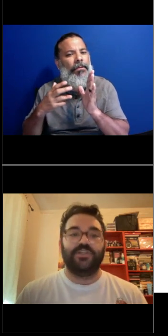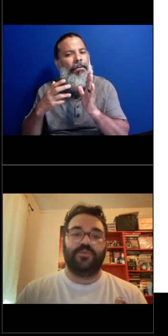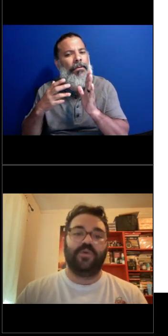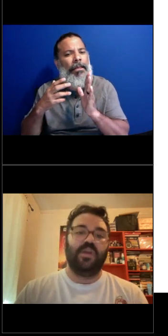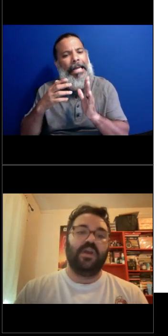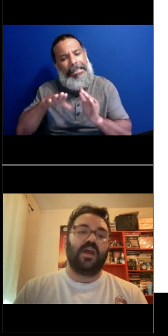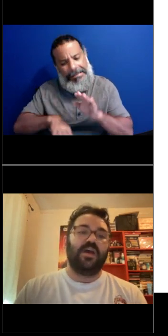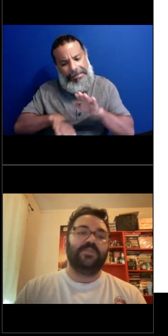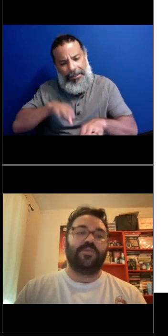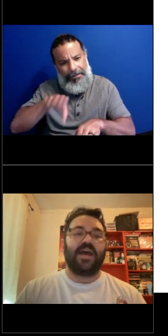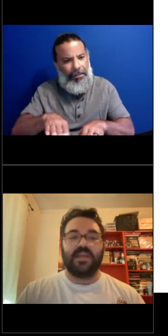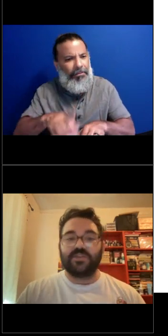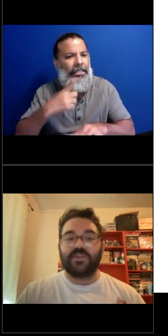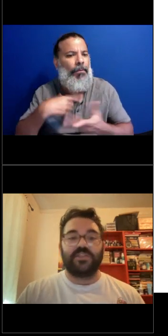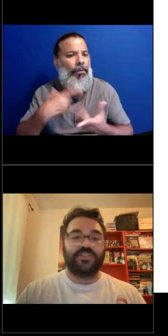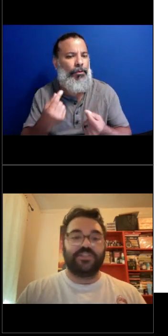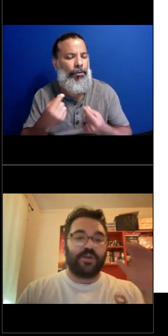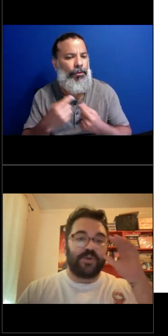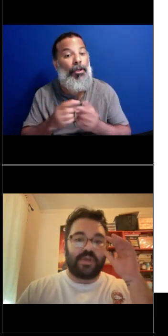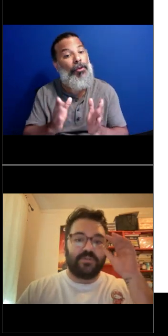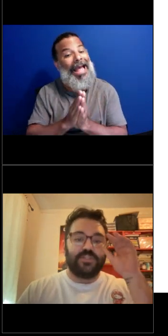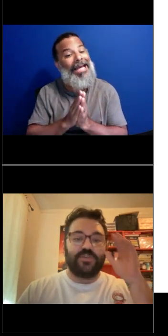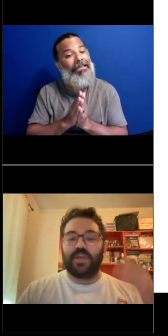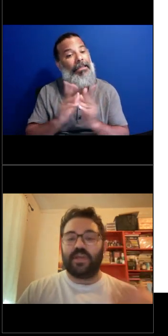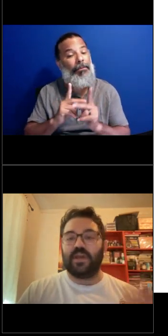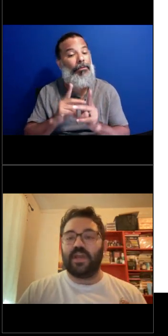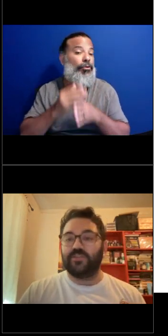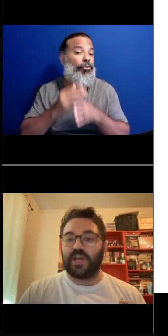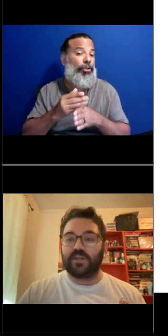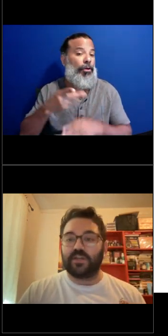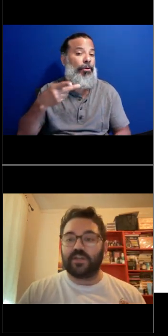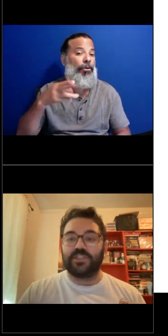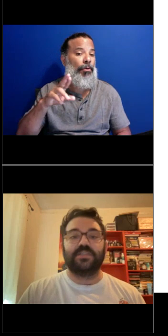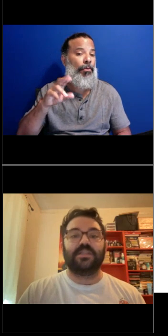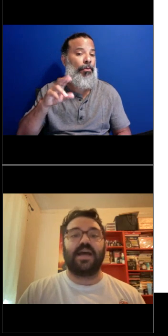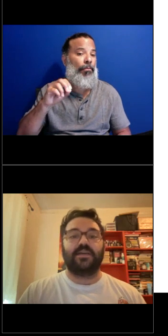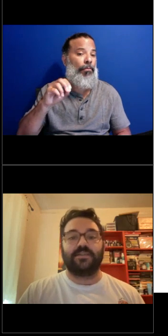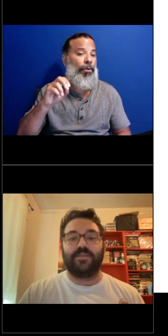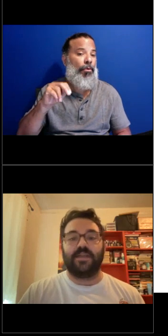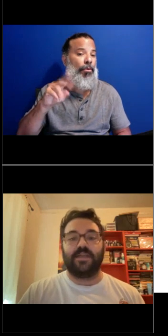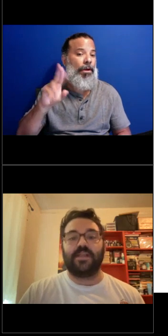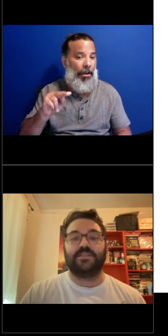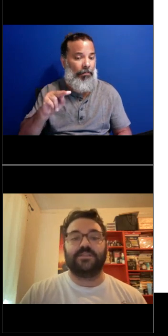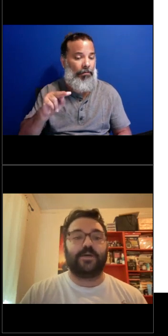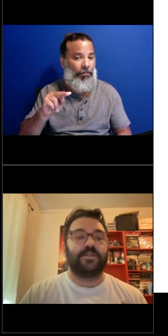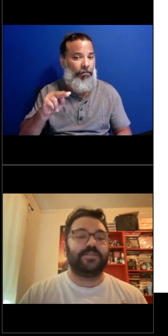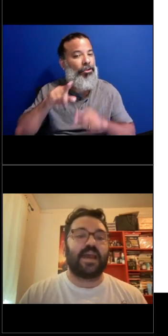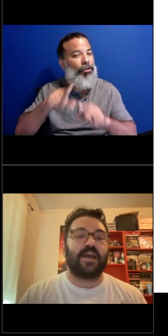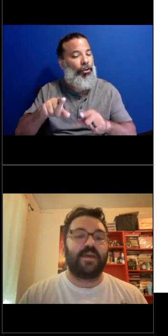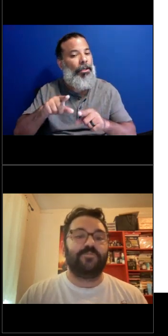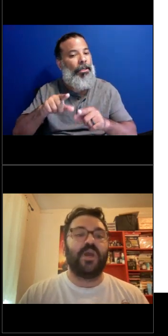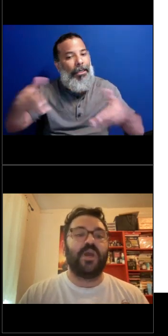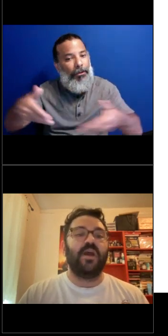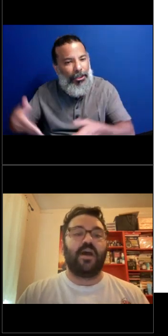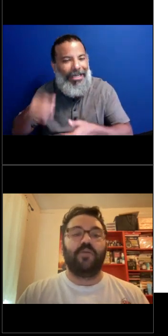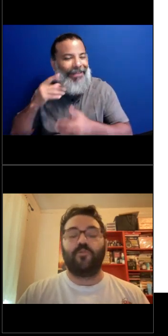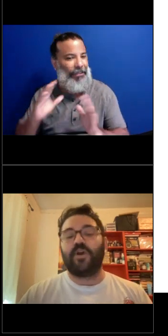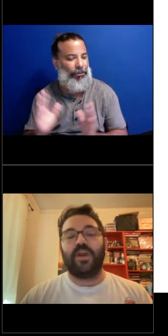what to do. So asking students to share pronouns during introductions in class, if the class is small enough to have